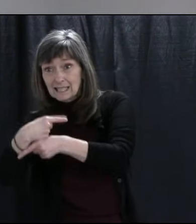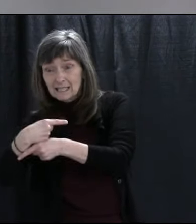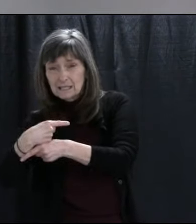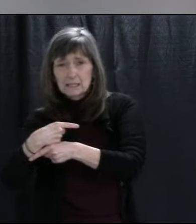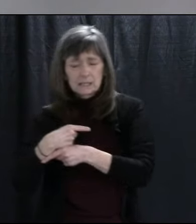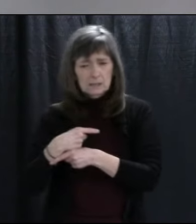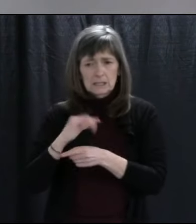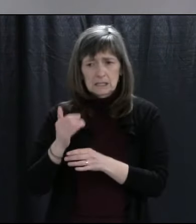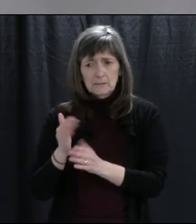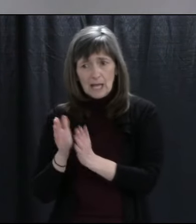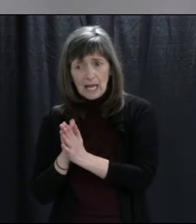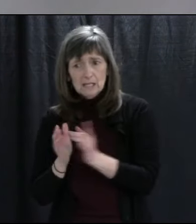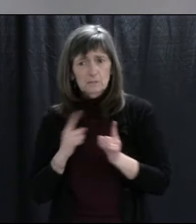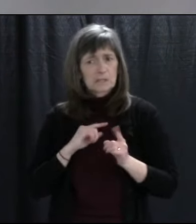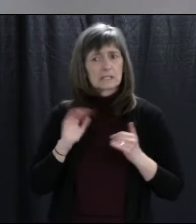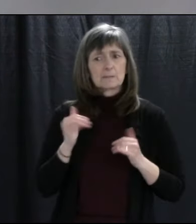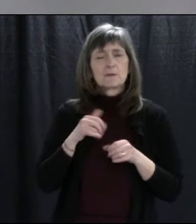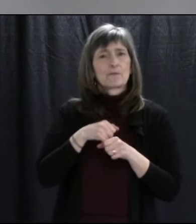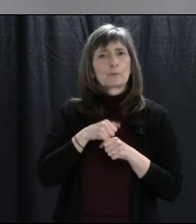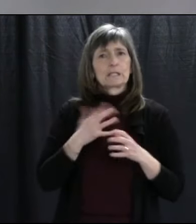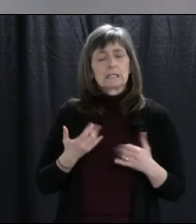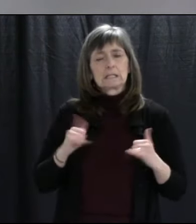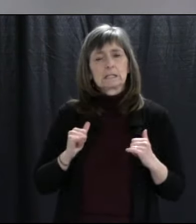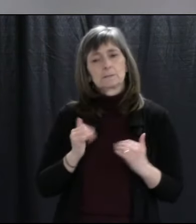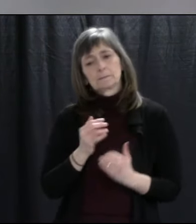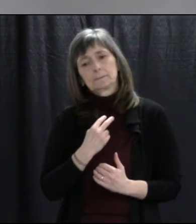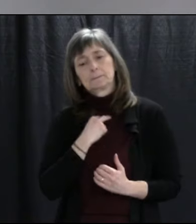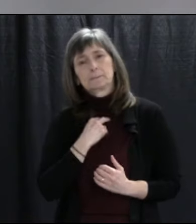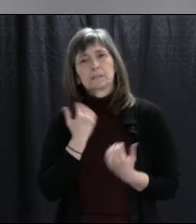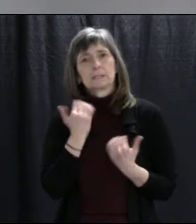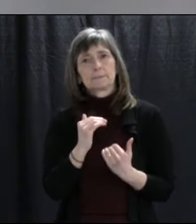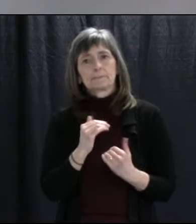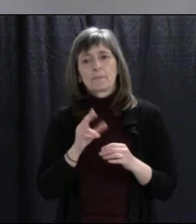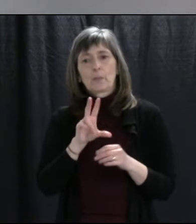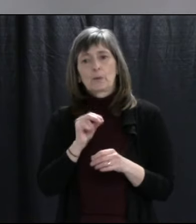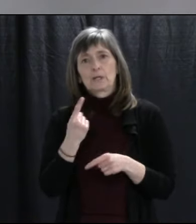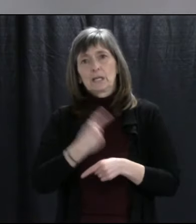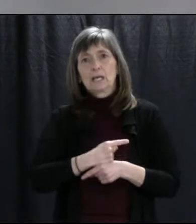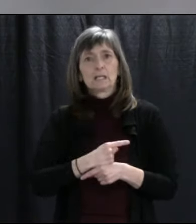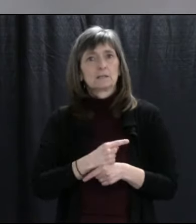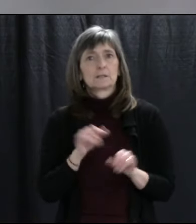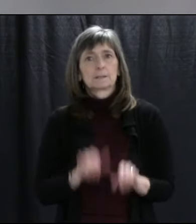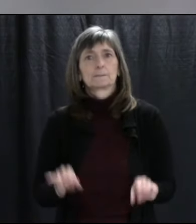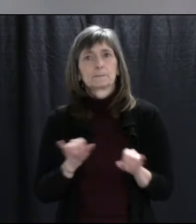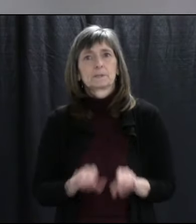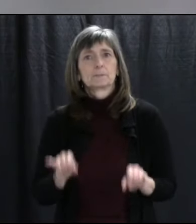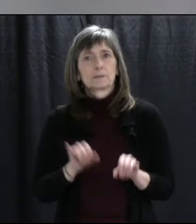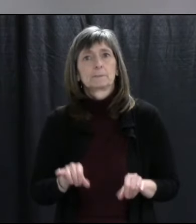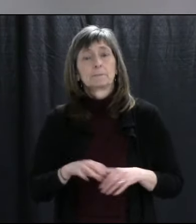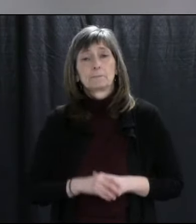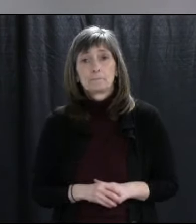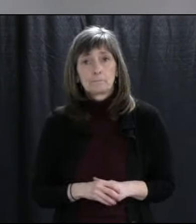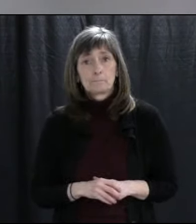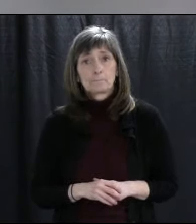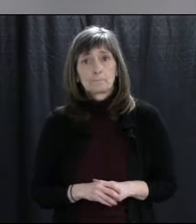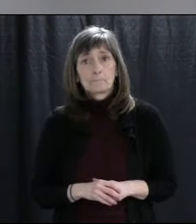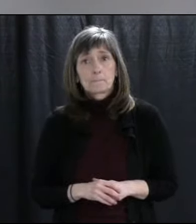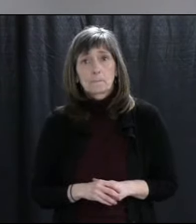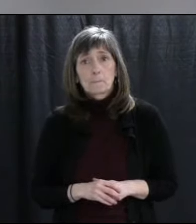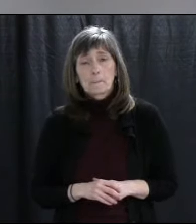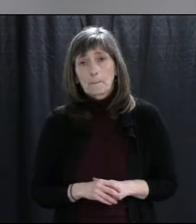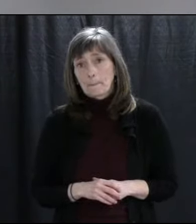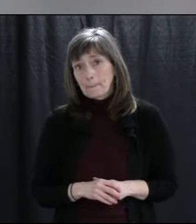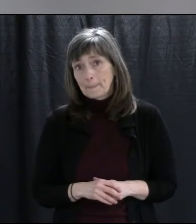not change in accordance. A lot of seniors reaching out very concerned because what they would normally pay is now increasing because